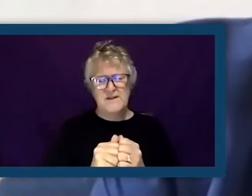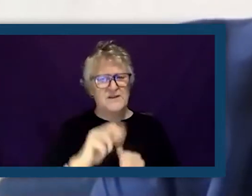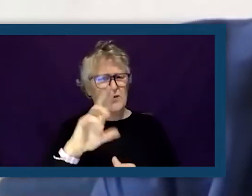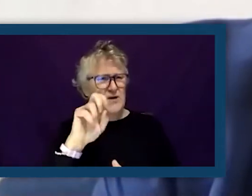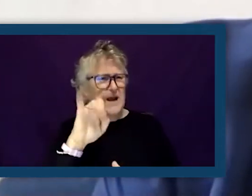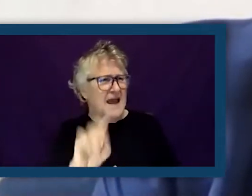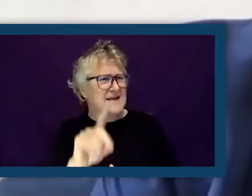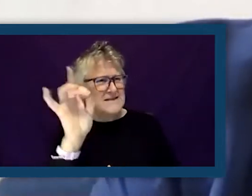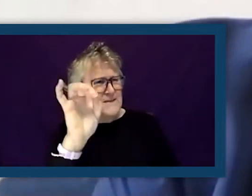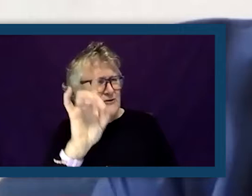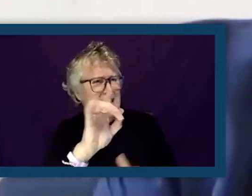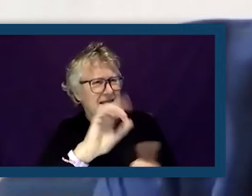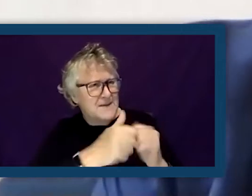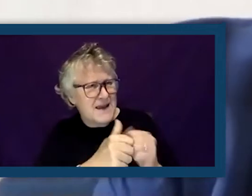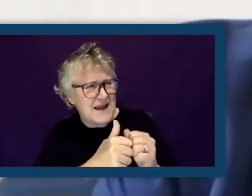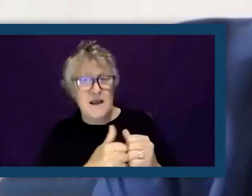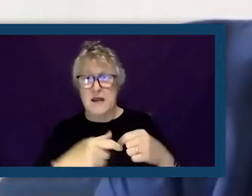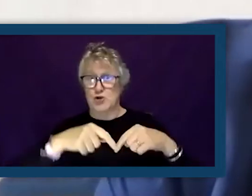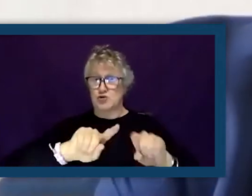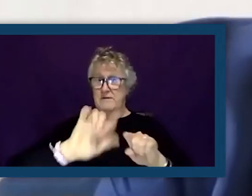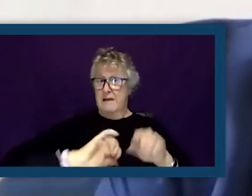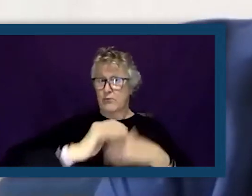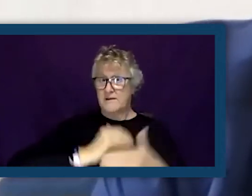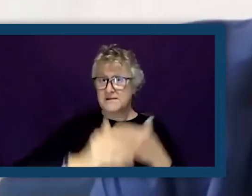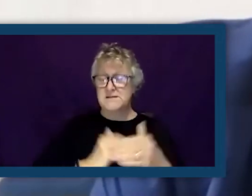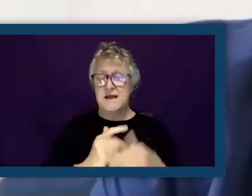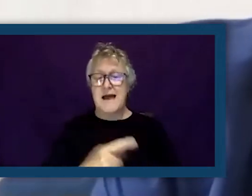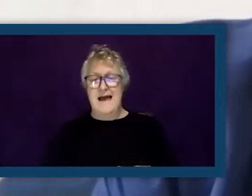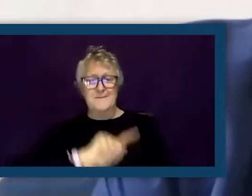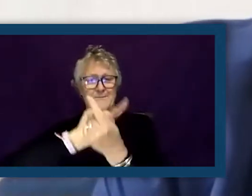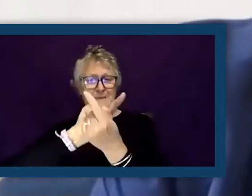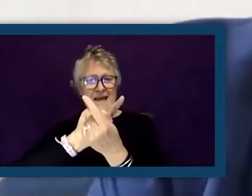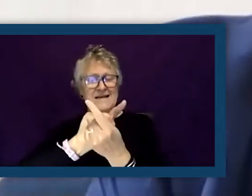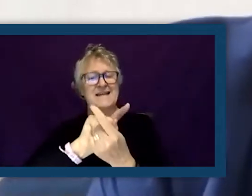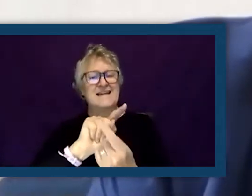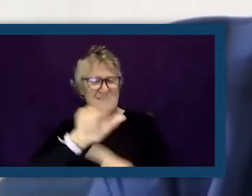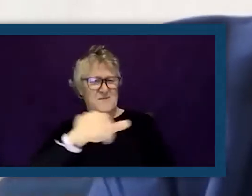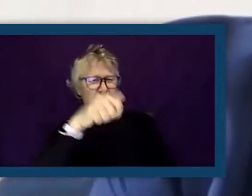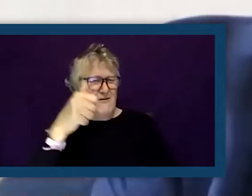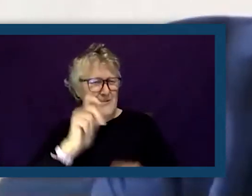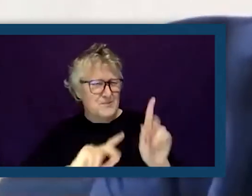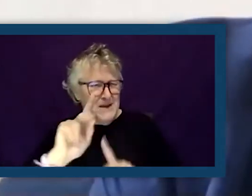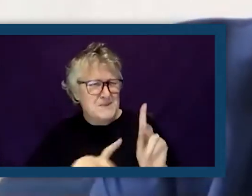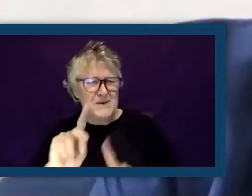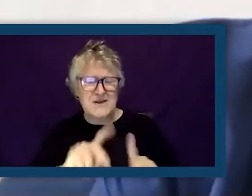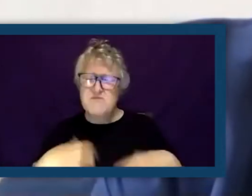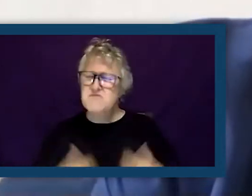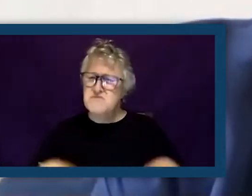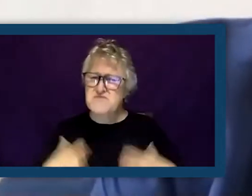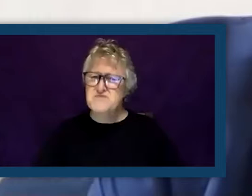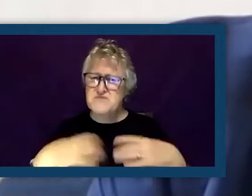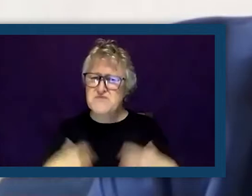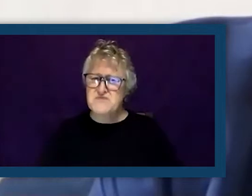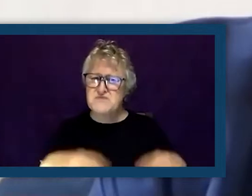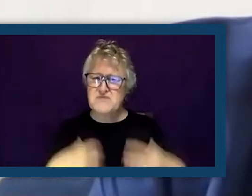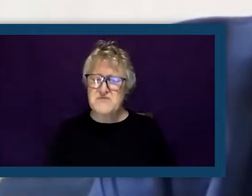that process that I met Deepa Sharma, who was our chair at the API caucus. And looking around, I hadn't